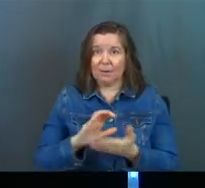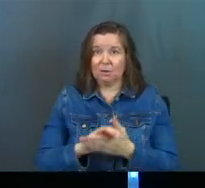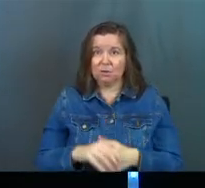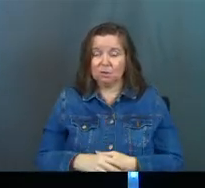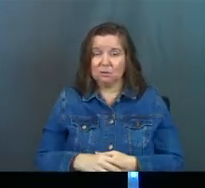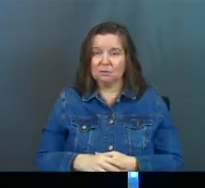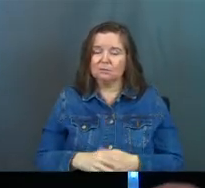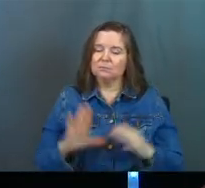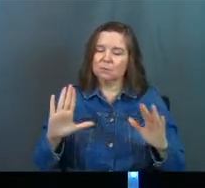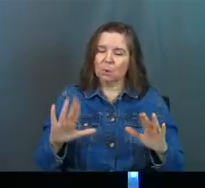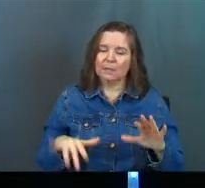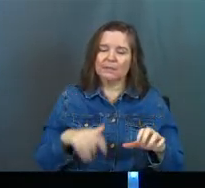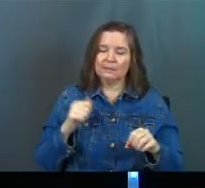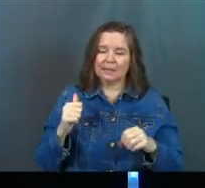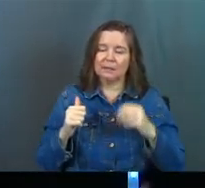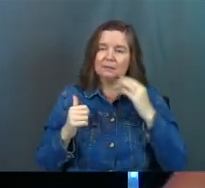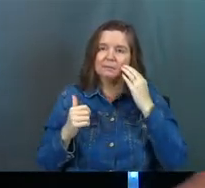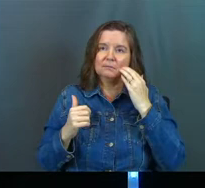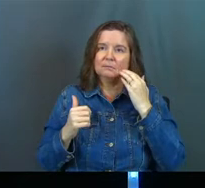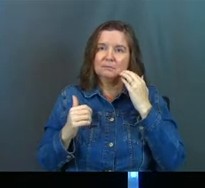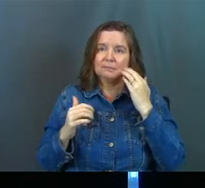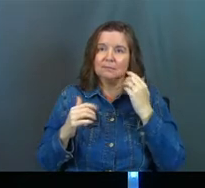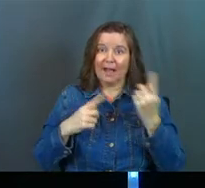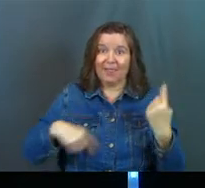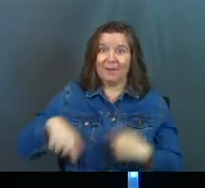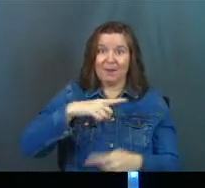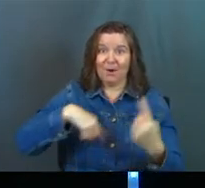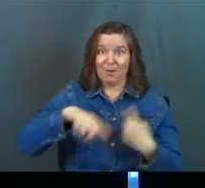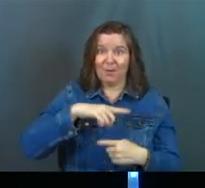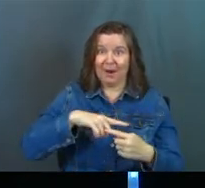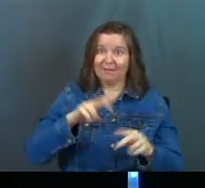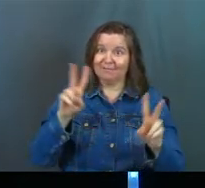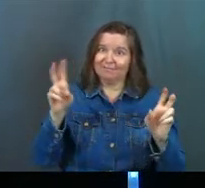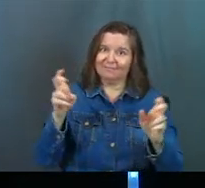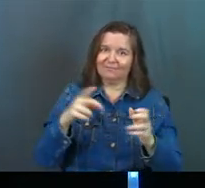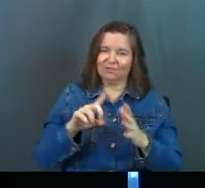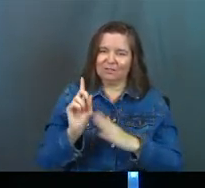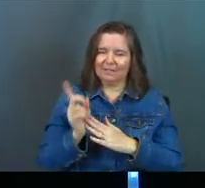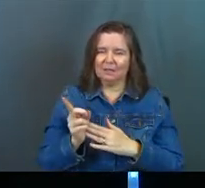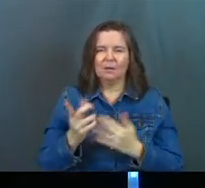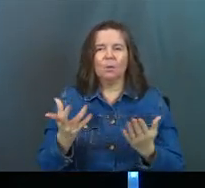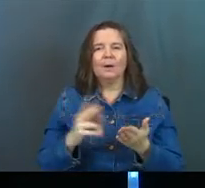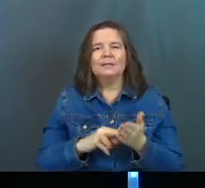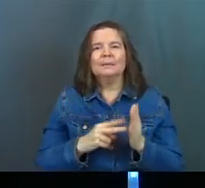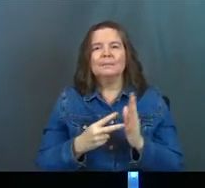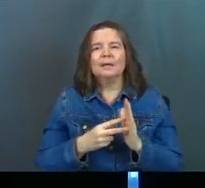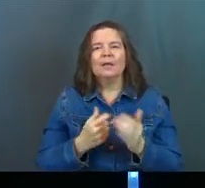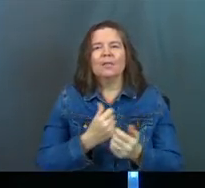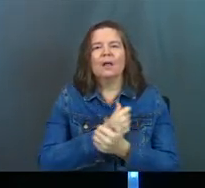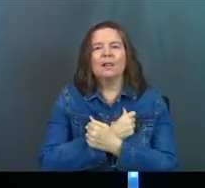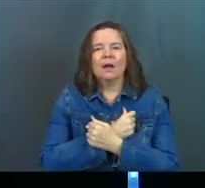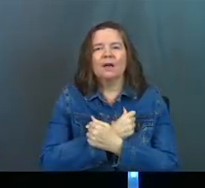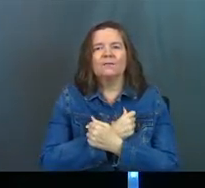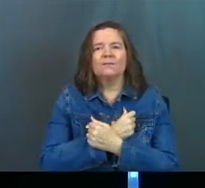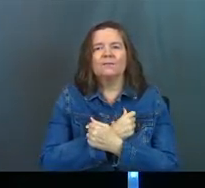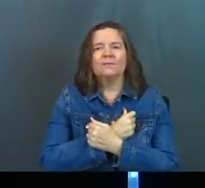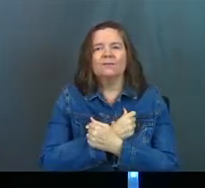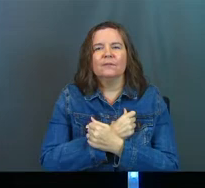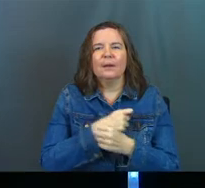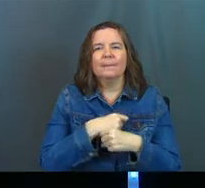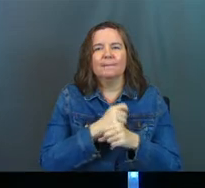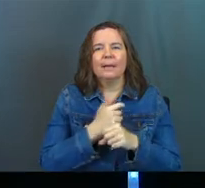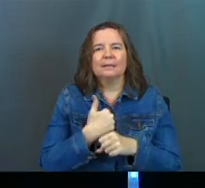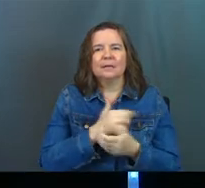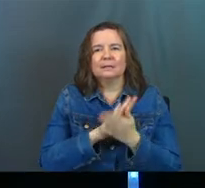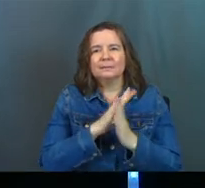marriage. So let's take it on the merry-go-round for a second. So what does it mean that love